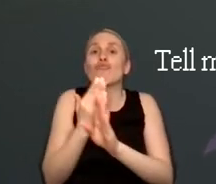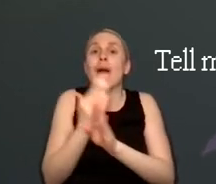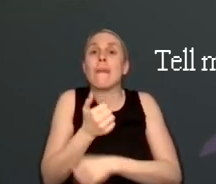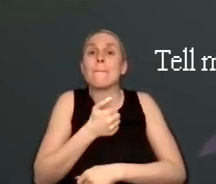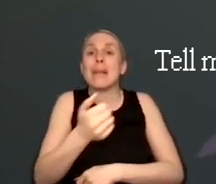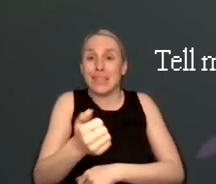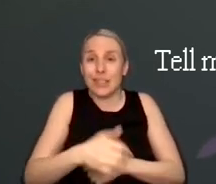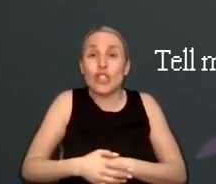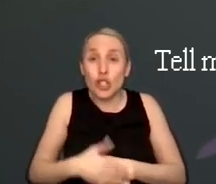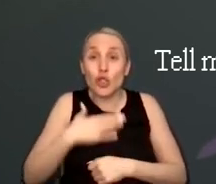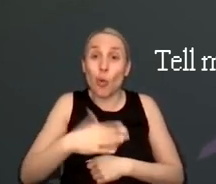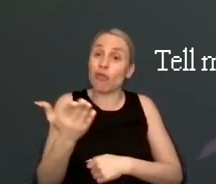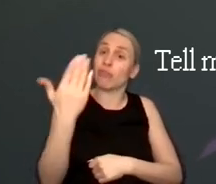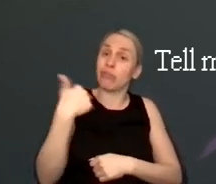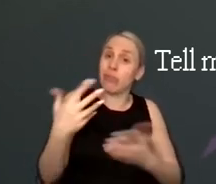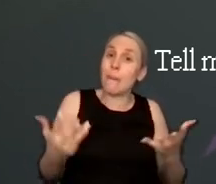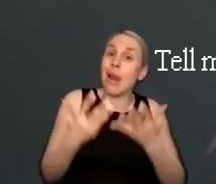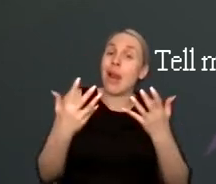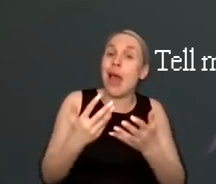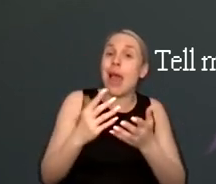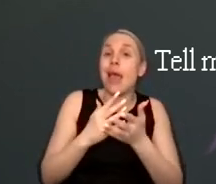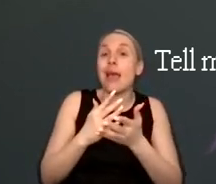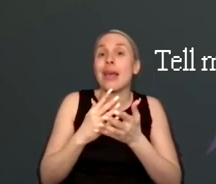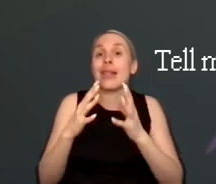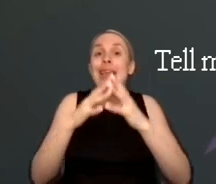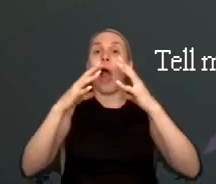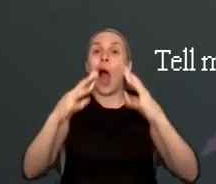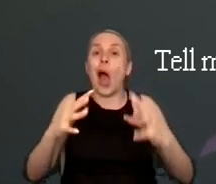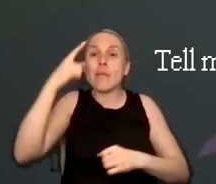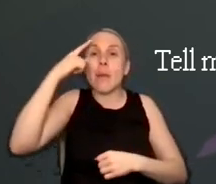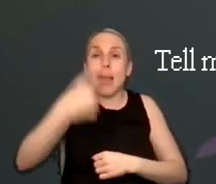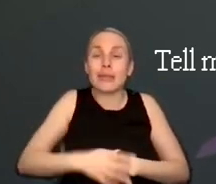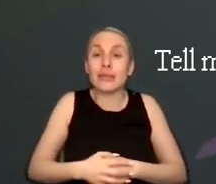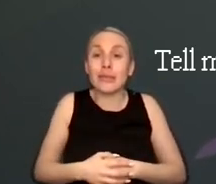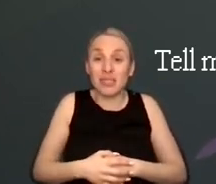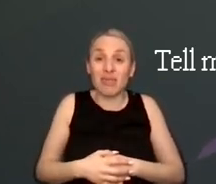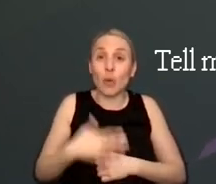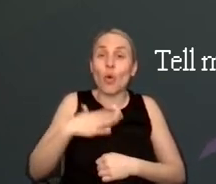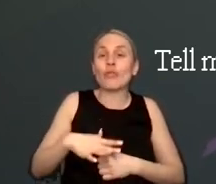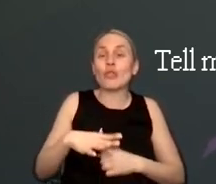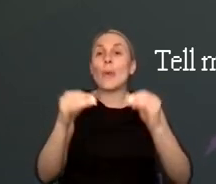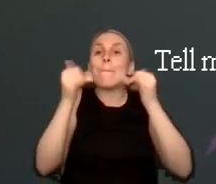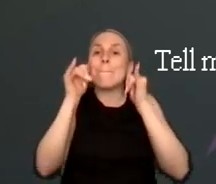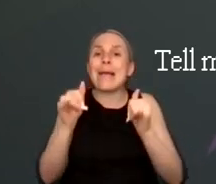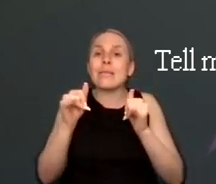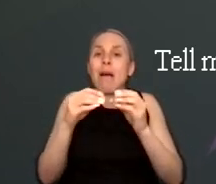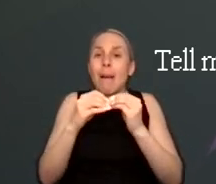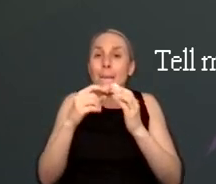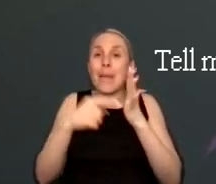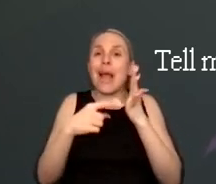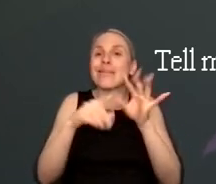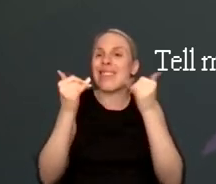in playing Hivemind, being one of the kind of beta testers. We would love for you to try it, to mod the game,